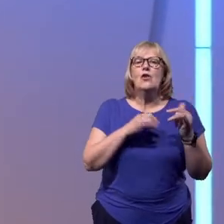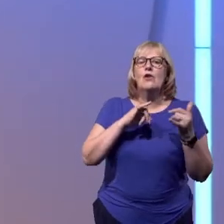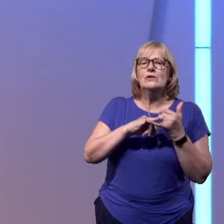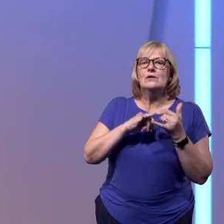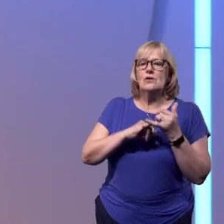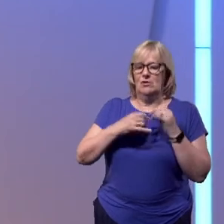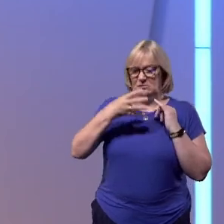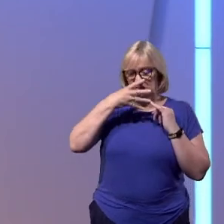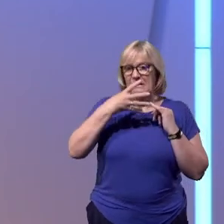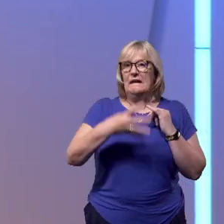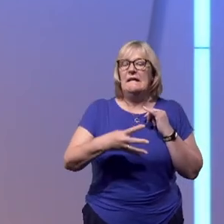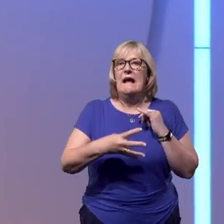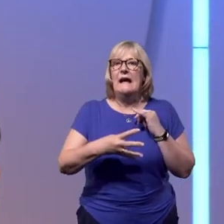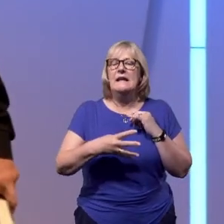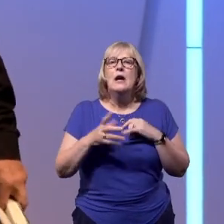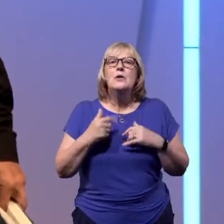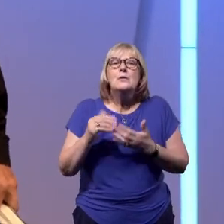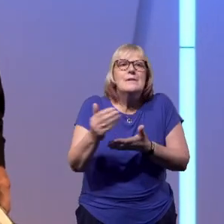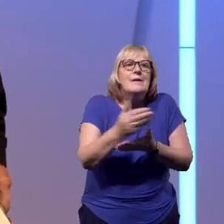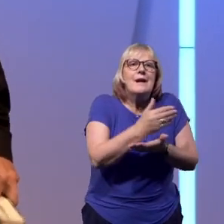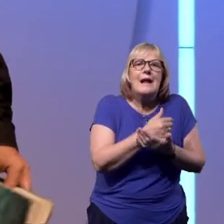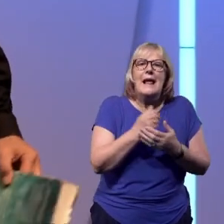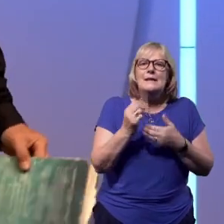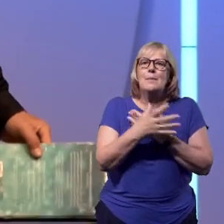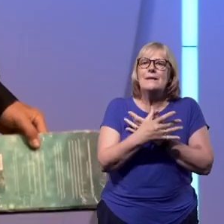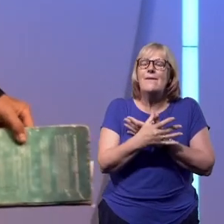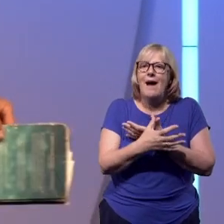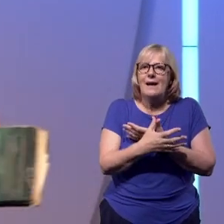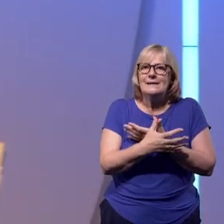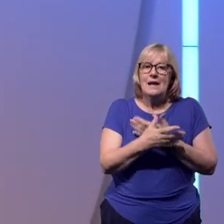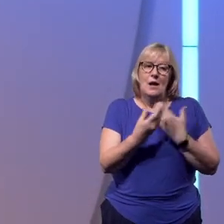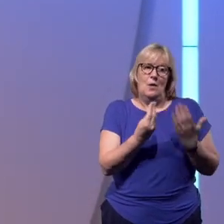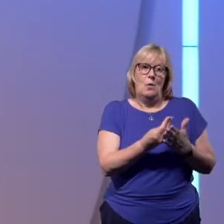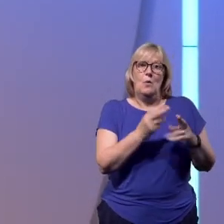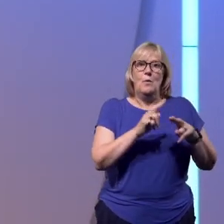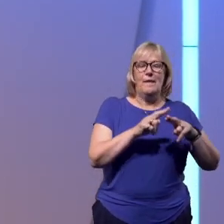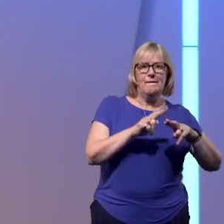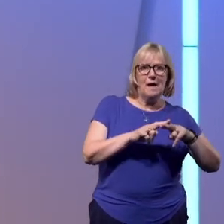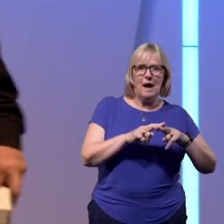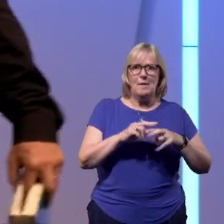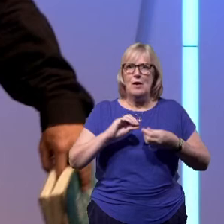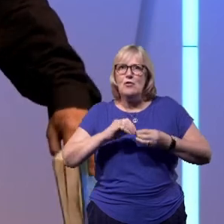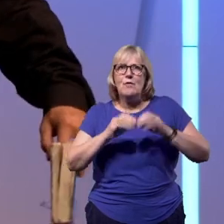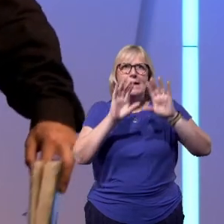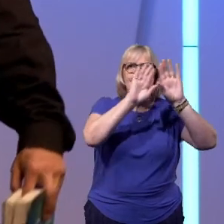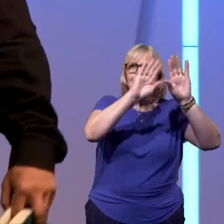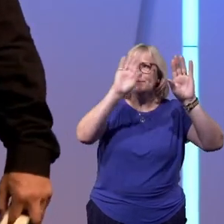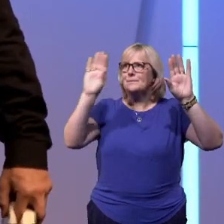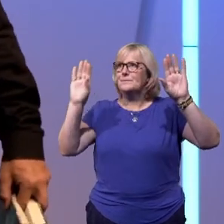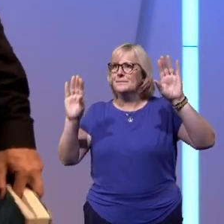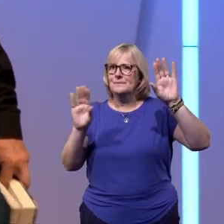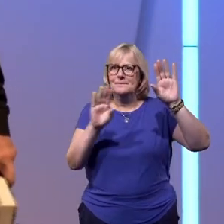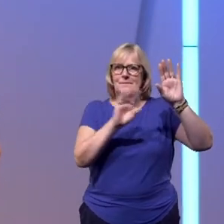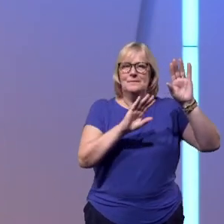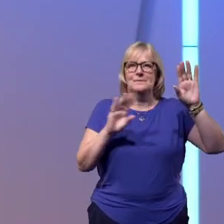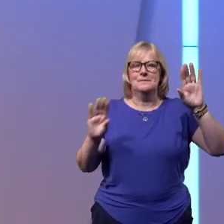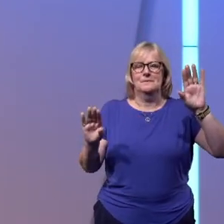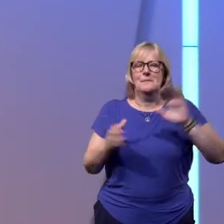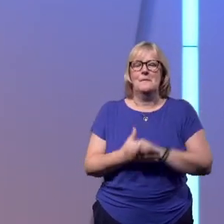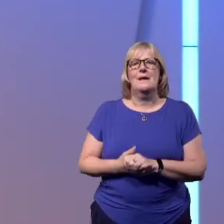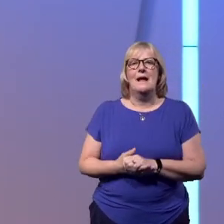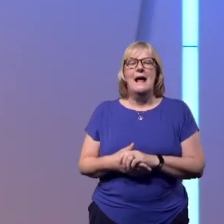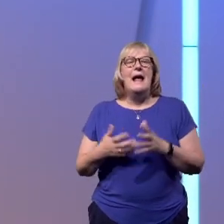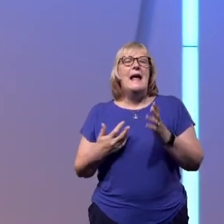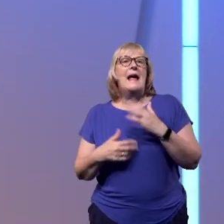Park and get butterflies. His sister Joy, one day when they were in the nursery and had an argument, threw a cushion at him across the